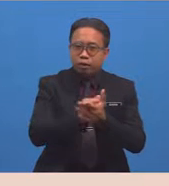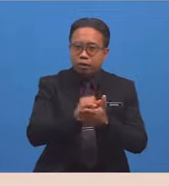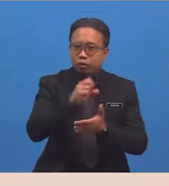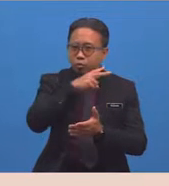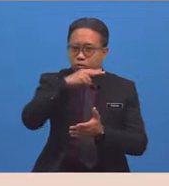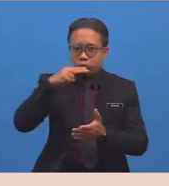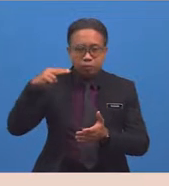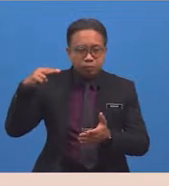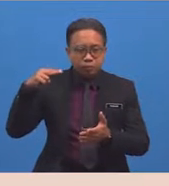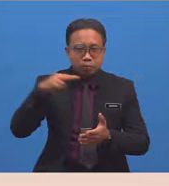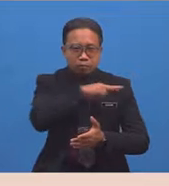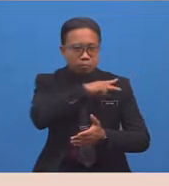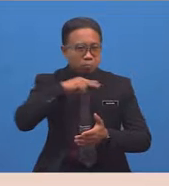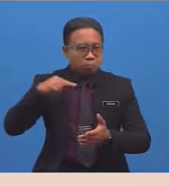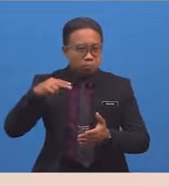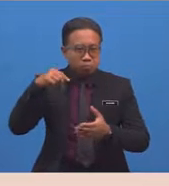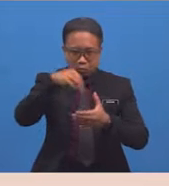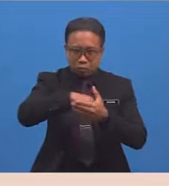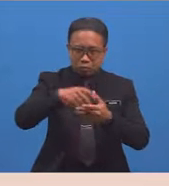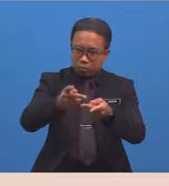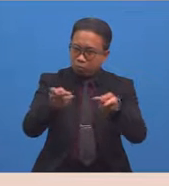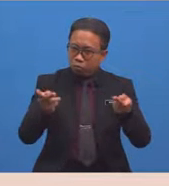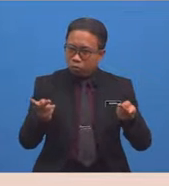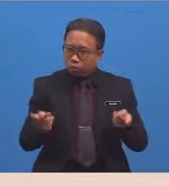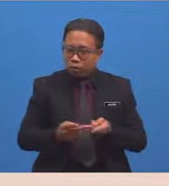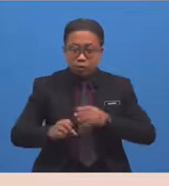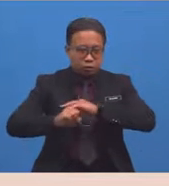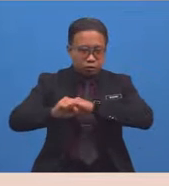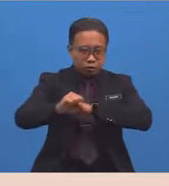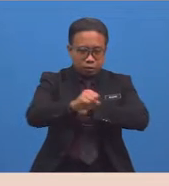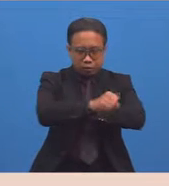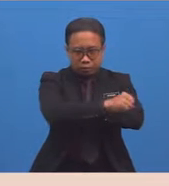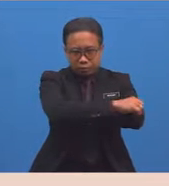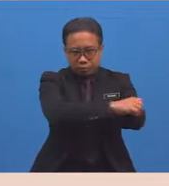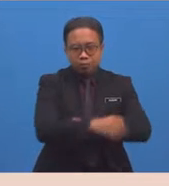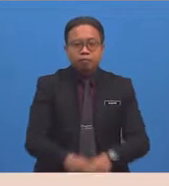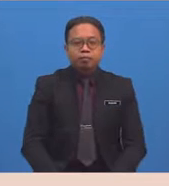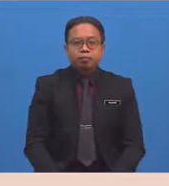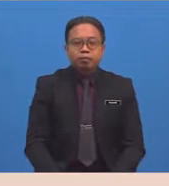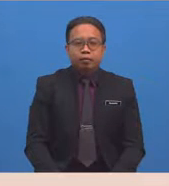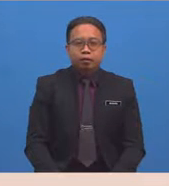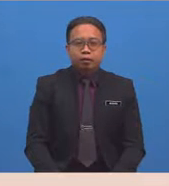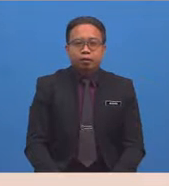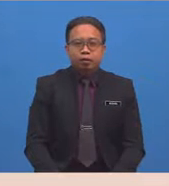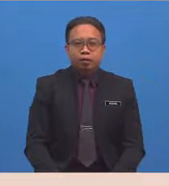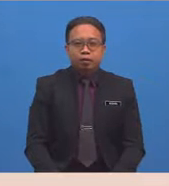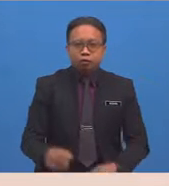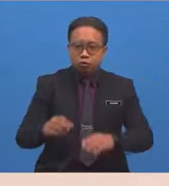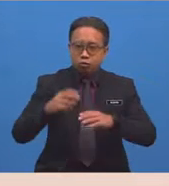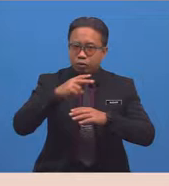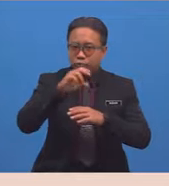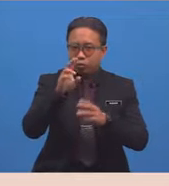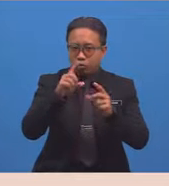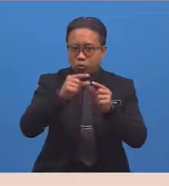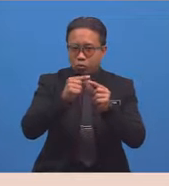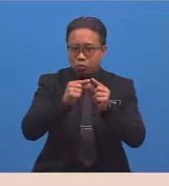swim. The one where you just dip yourself in the pool, or probably the sea. Well, the fun fact today is about the word